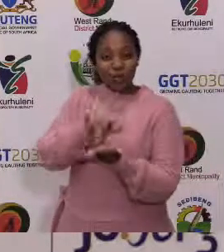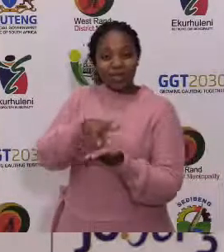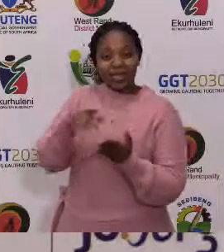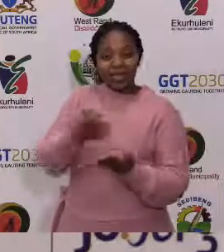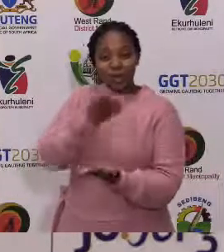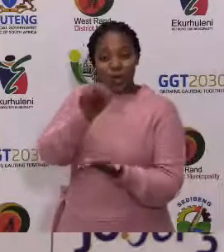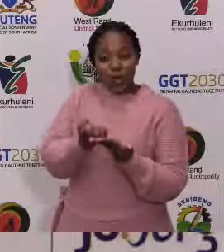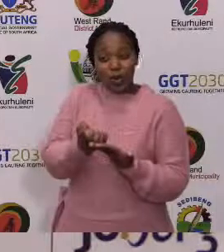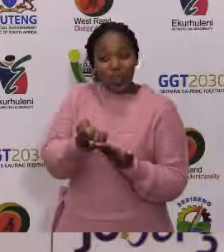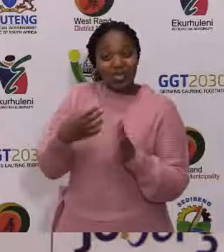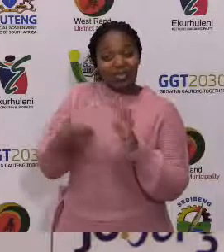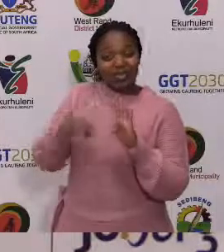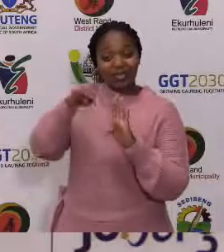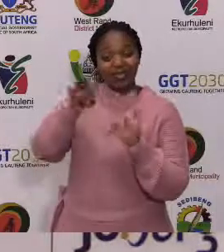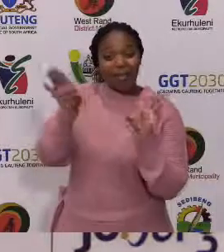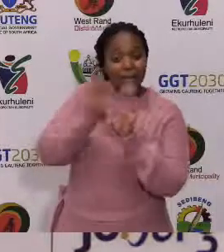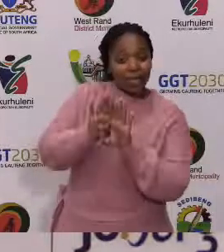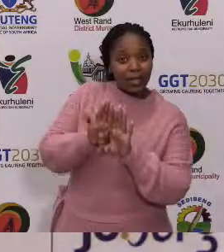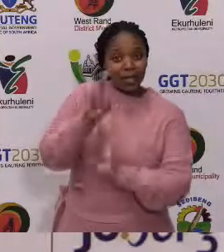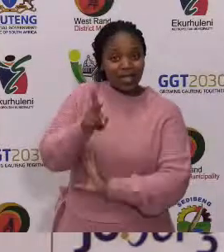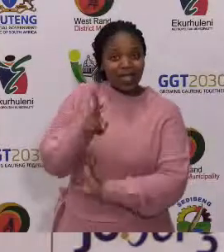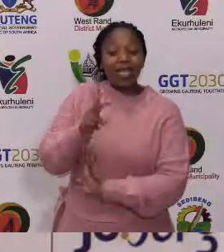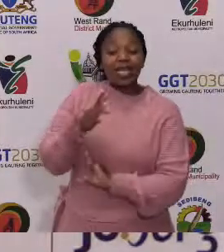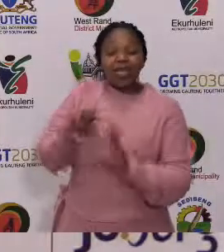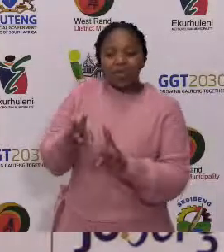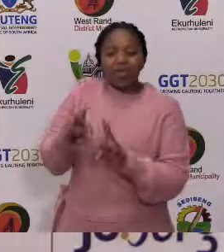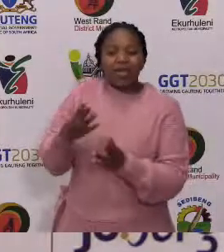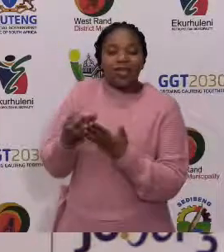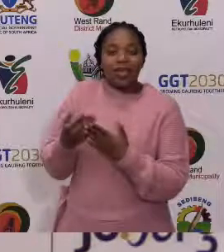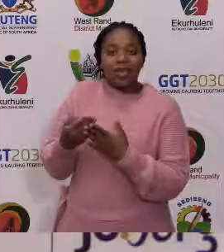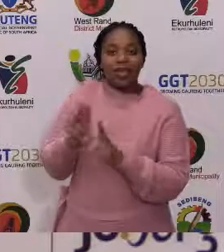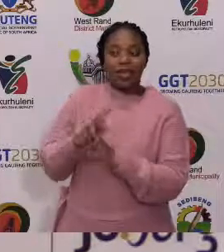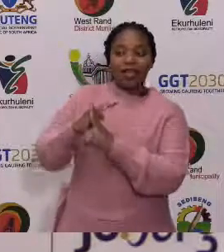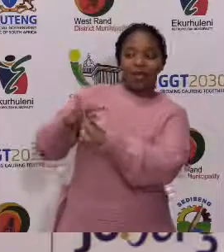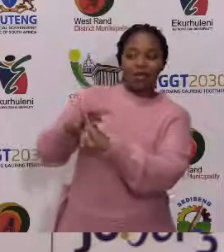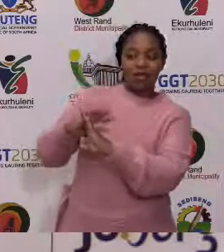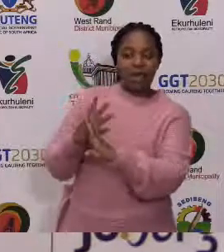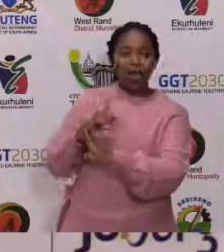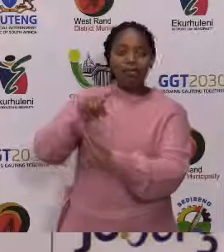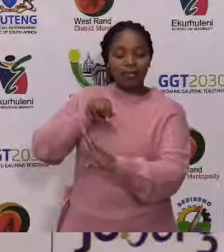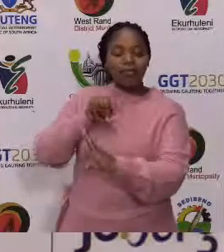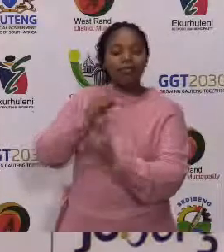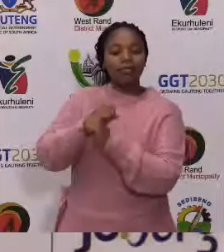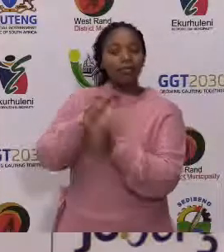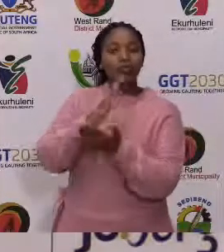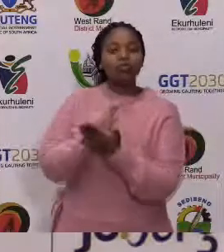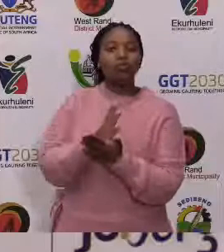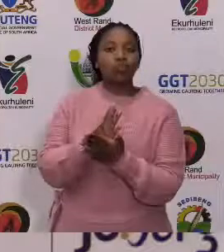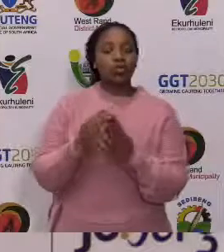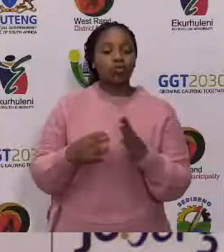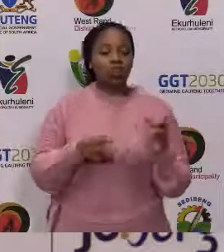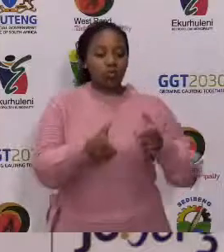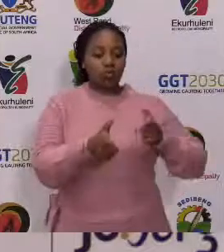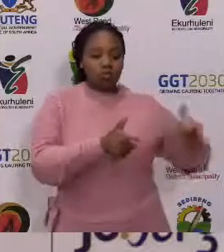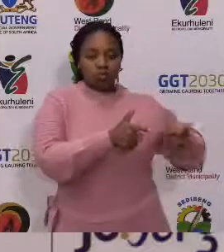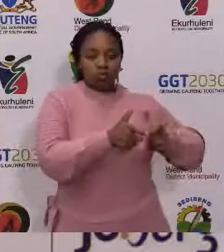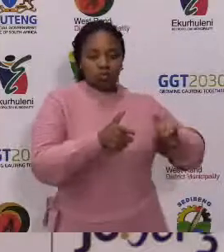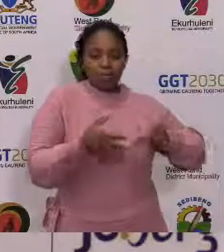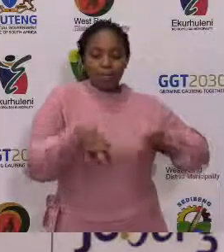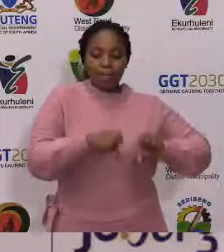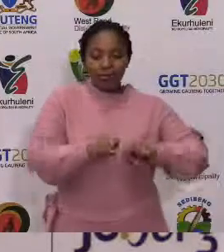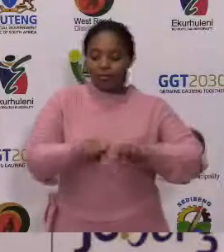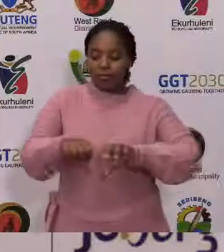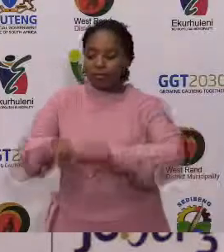And the way to avoid it, I think, is to take charge. And taking charge means get a lot